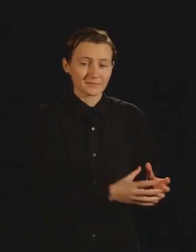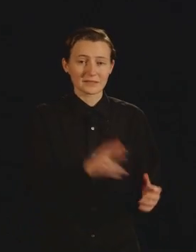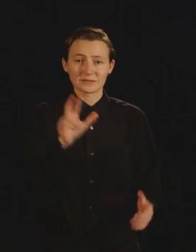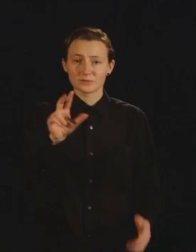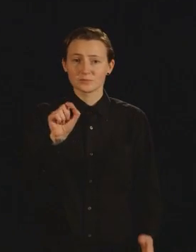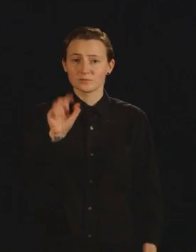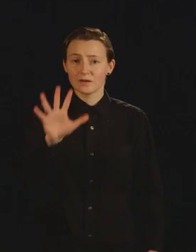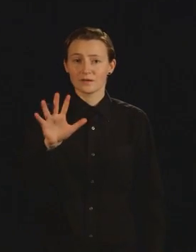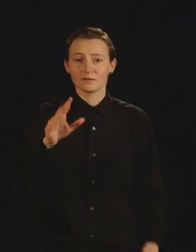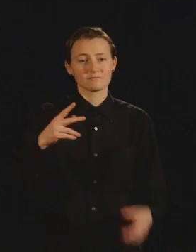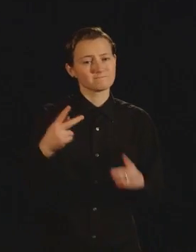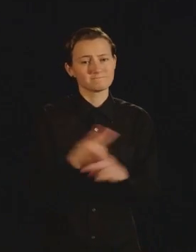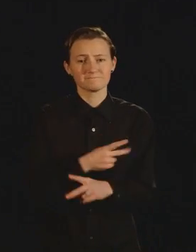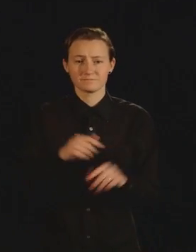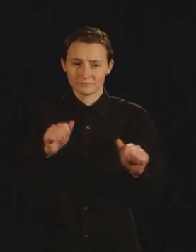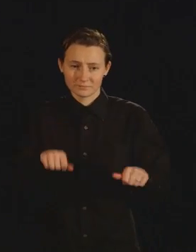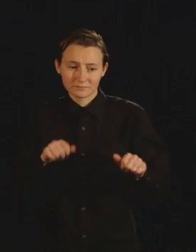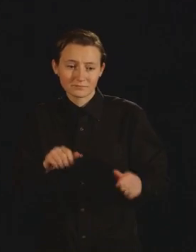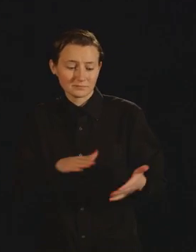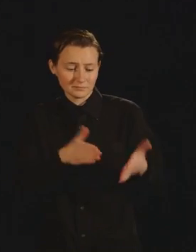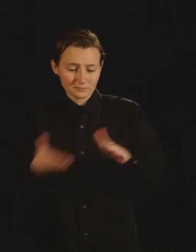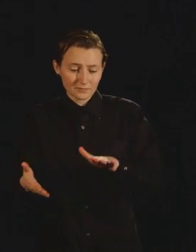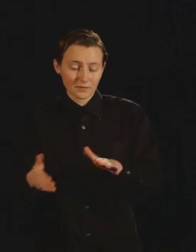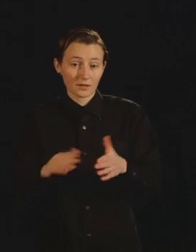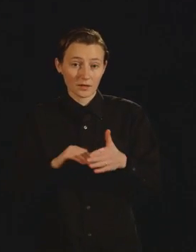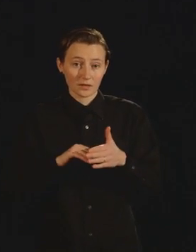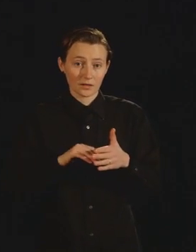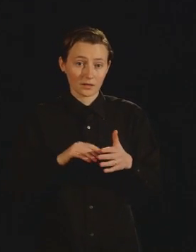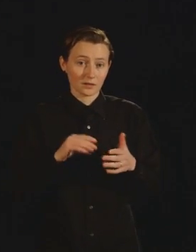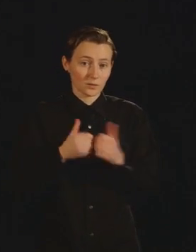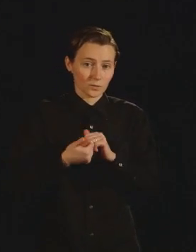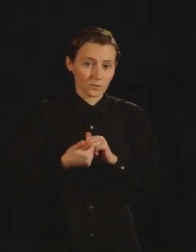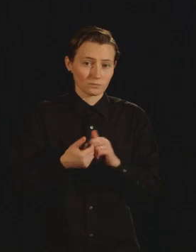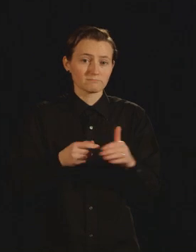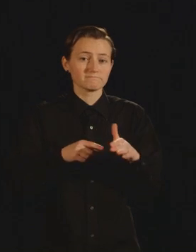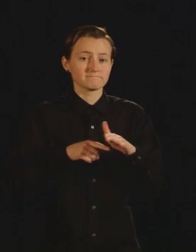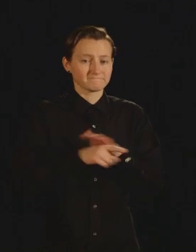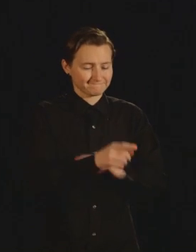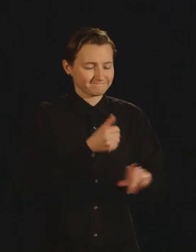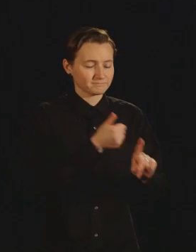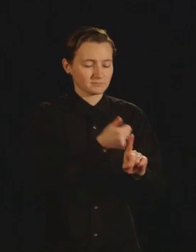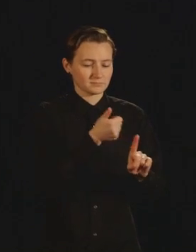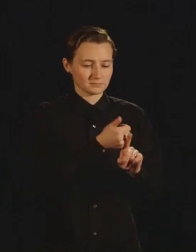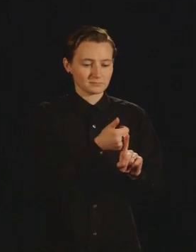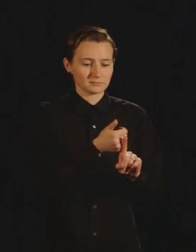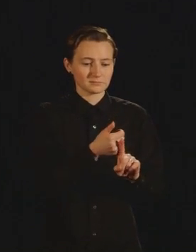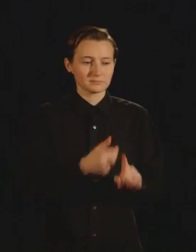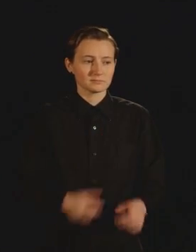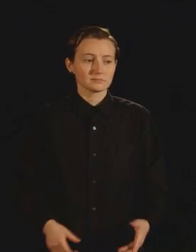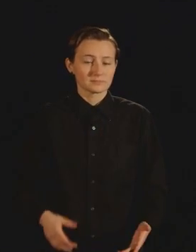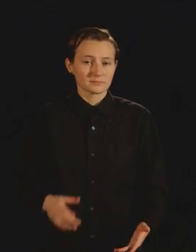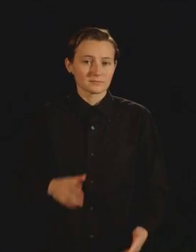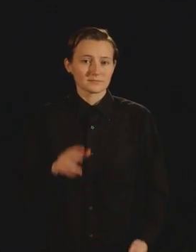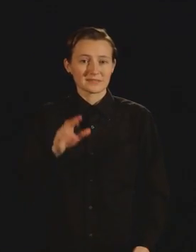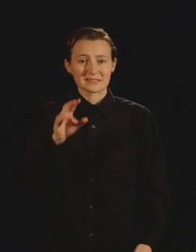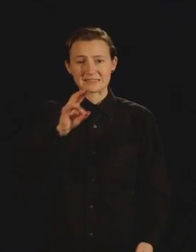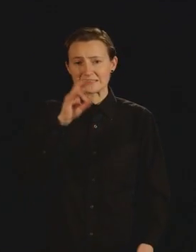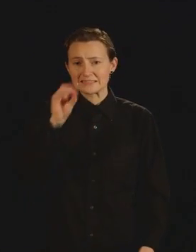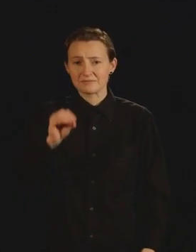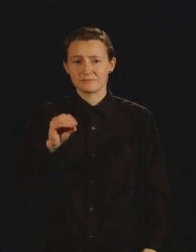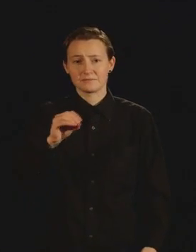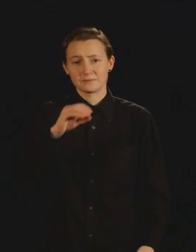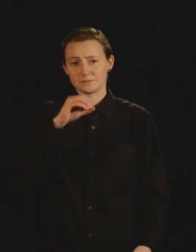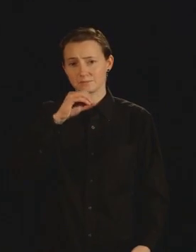Men are 3.5 times more likely than women to die by suicide. And in 2016, 7 out of 10 deaths by